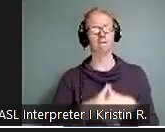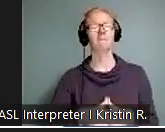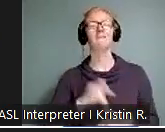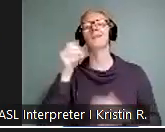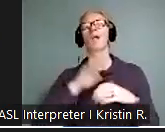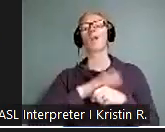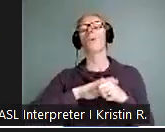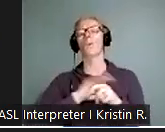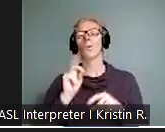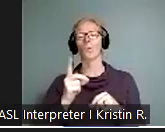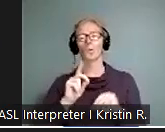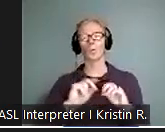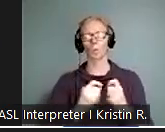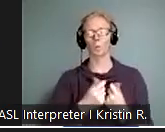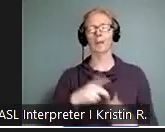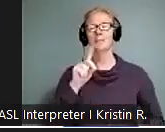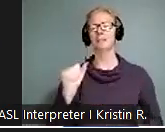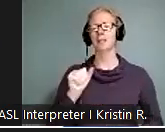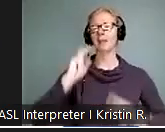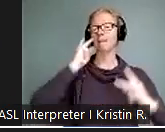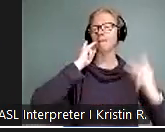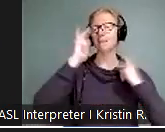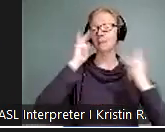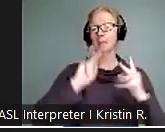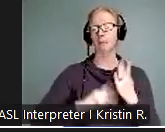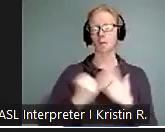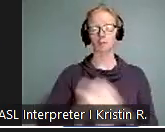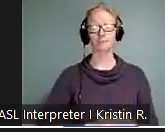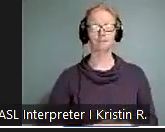group, and the Disability Visibility Project.